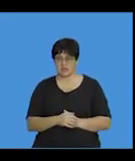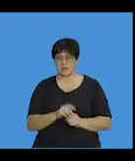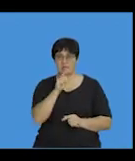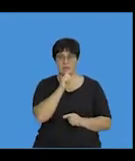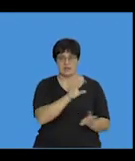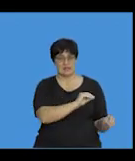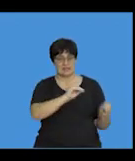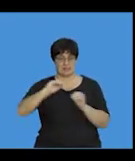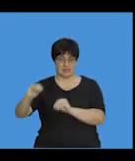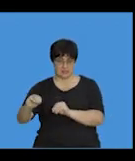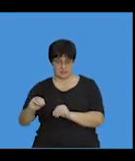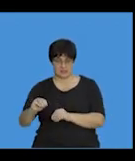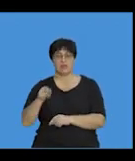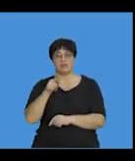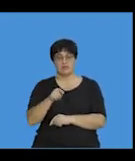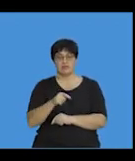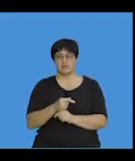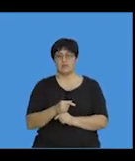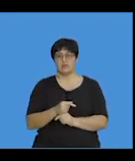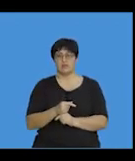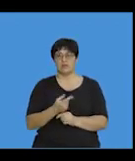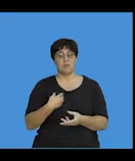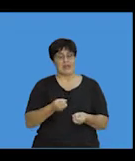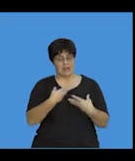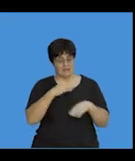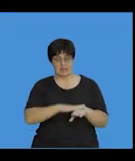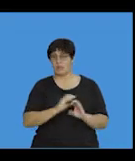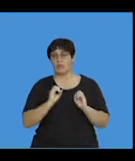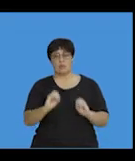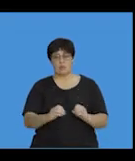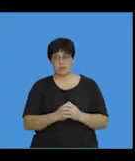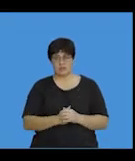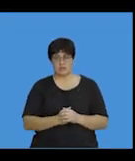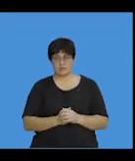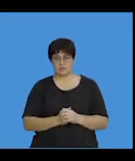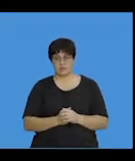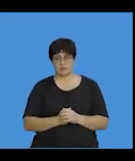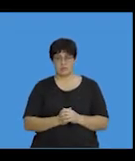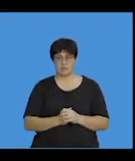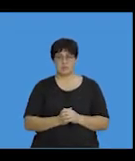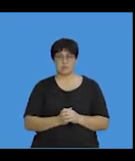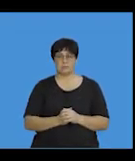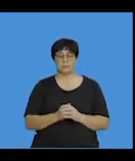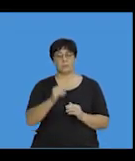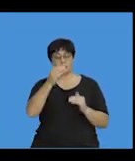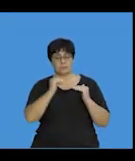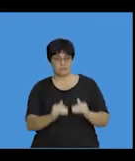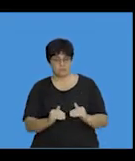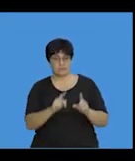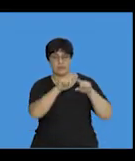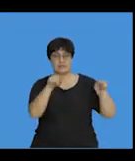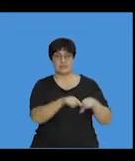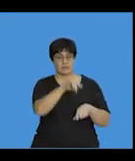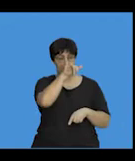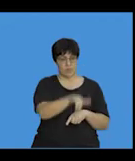And we use this equation when we're not given time. Then we've got the next equation,